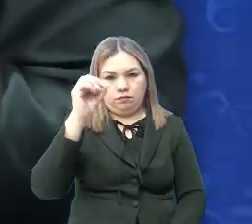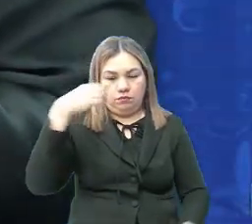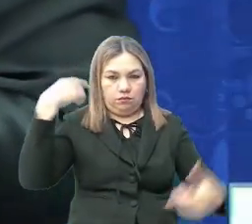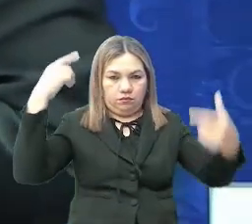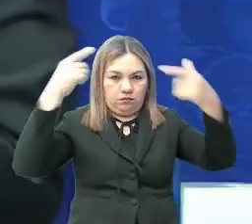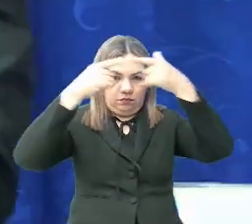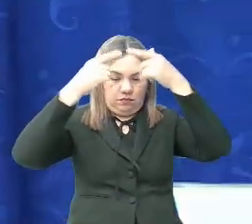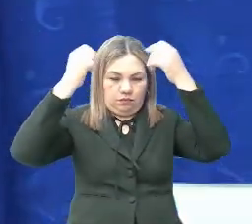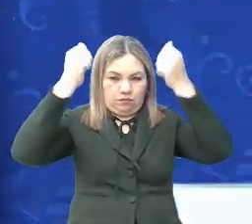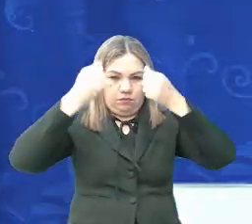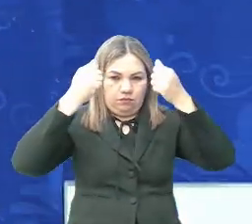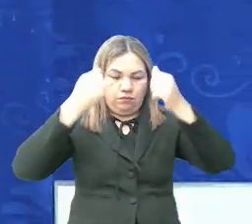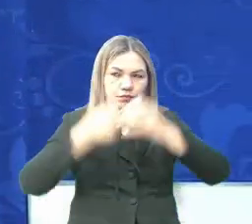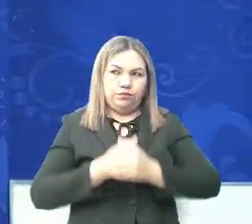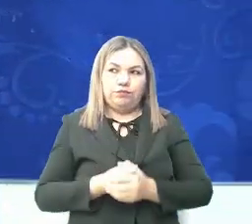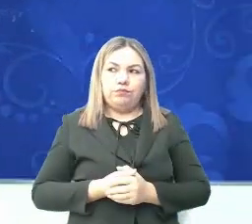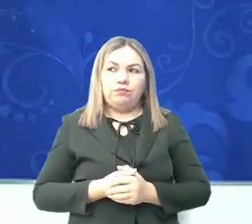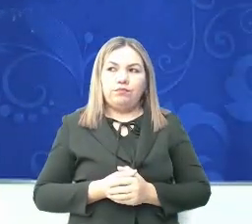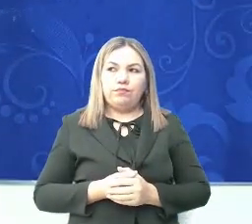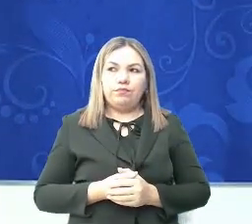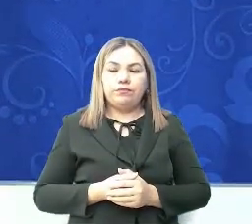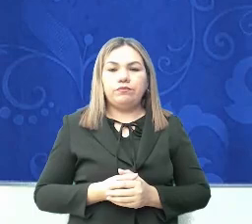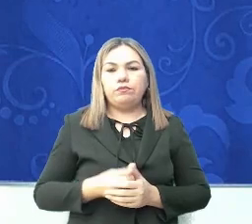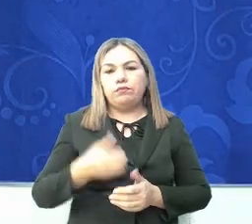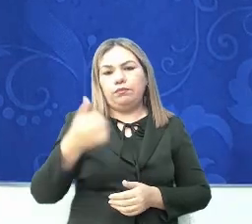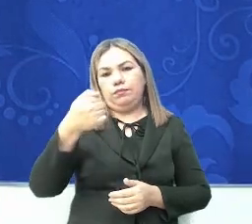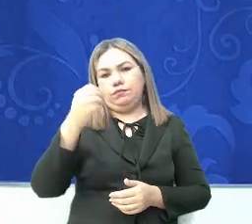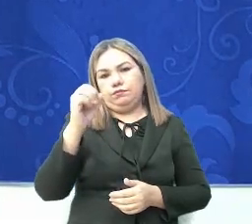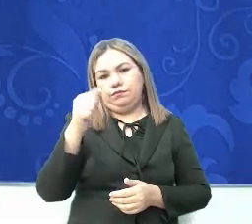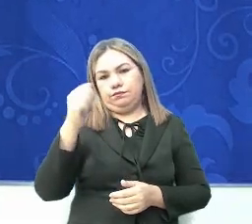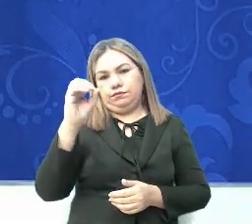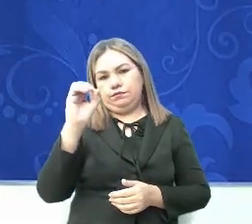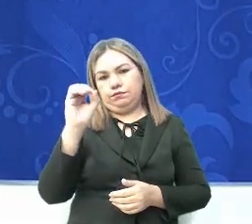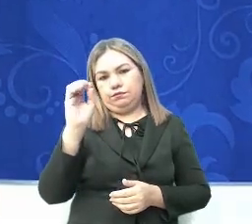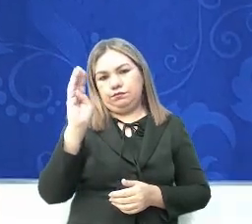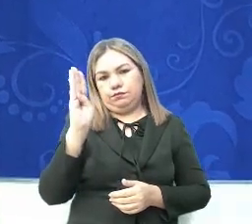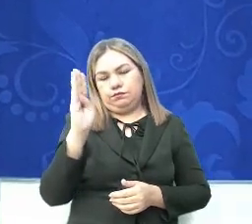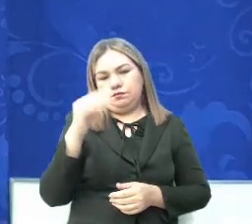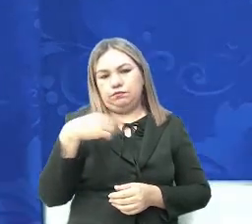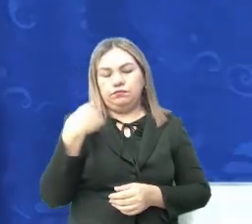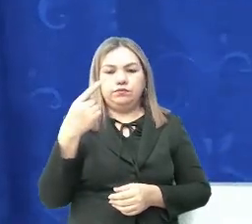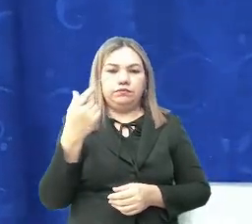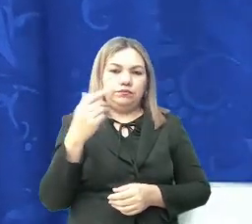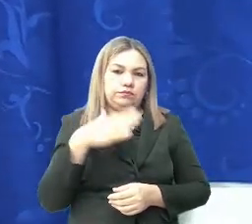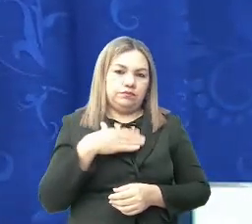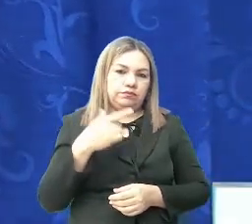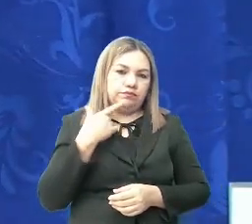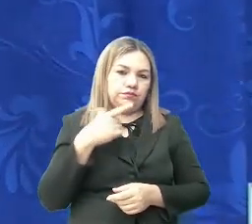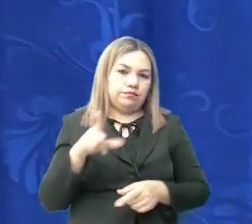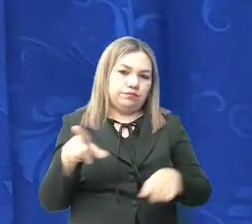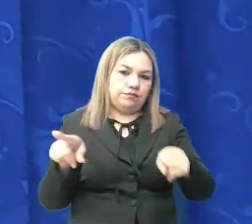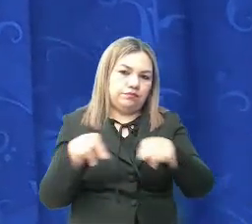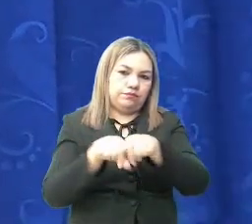Listen. You know what Aot means? The name of the freeder. It means...